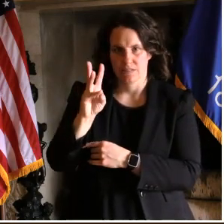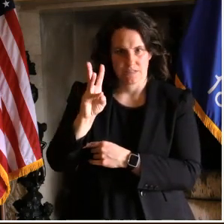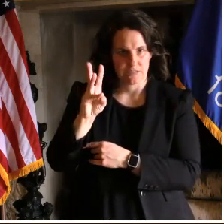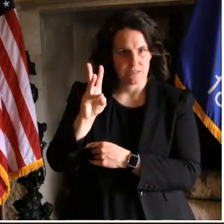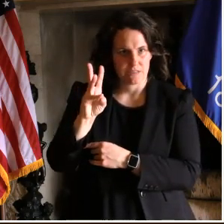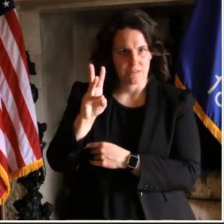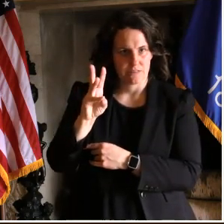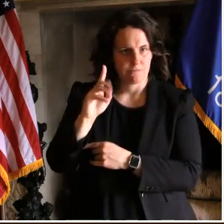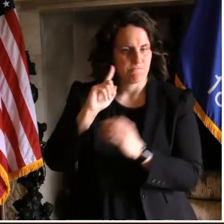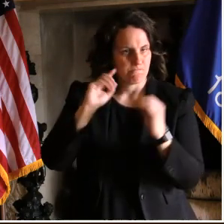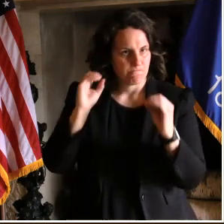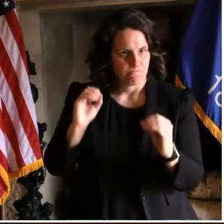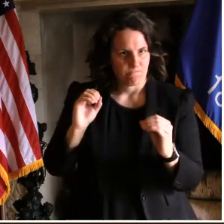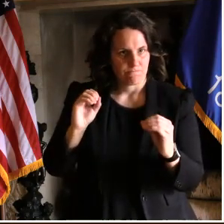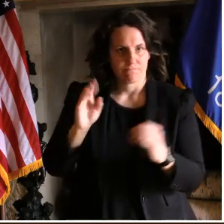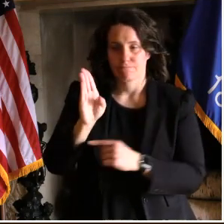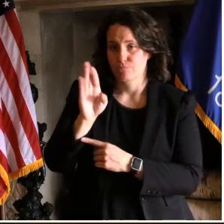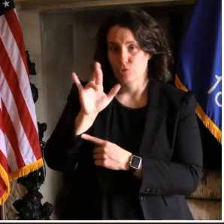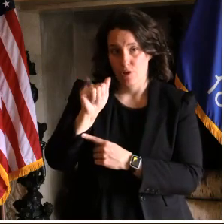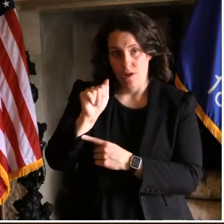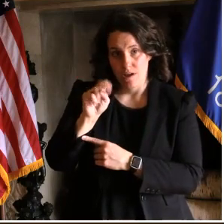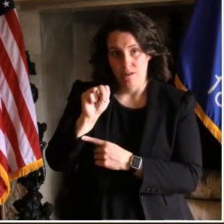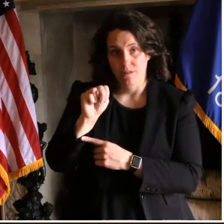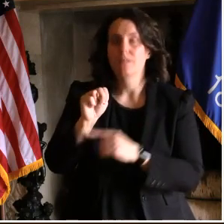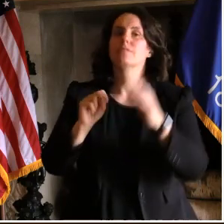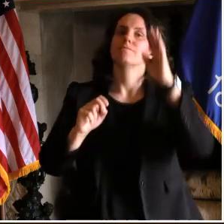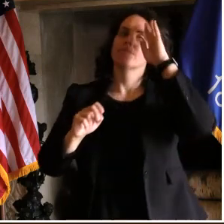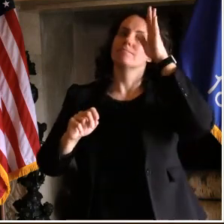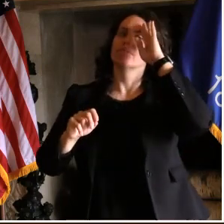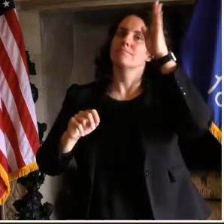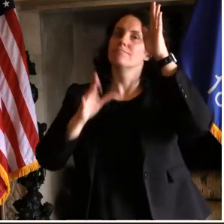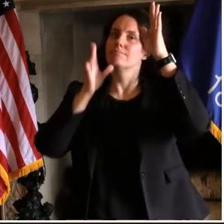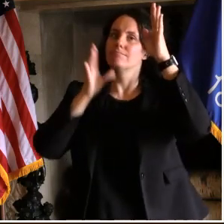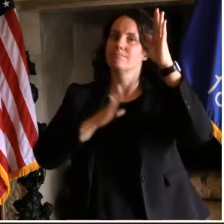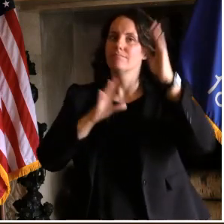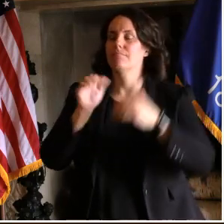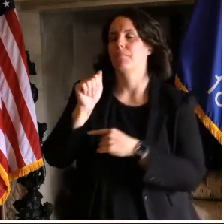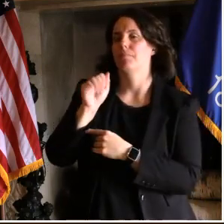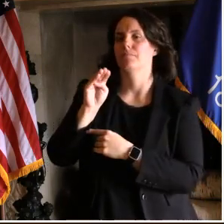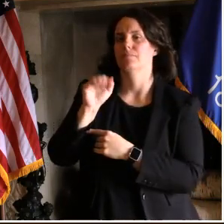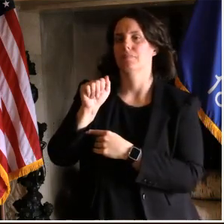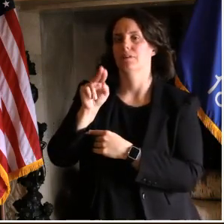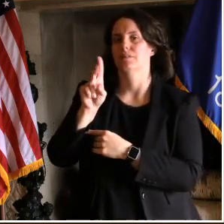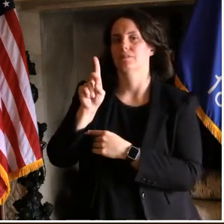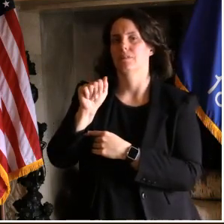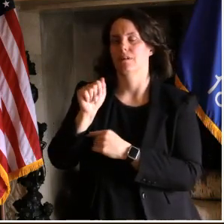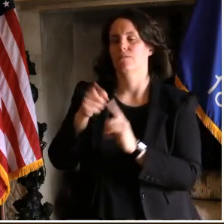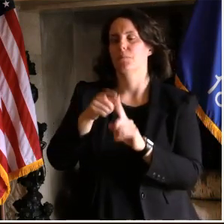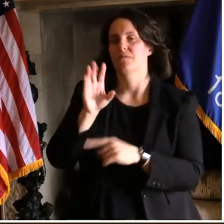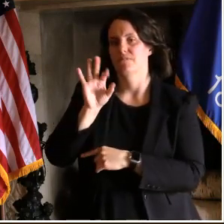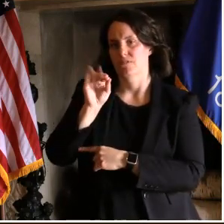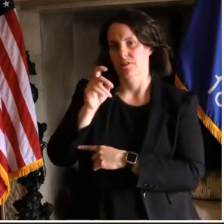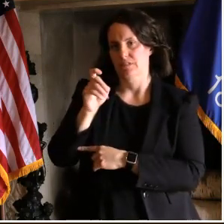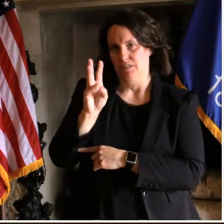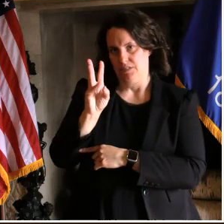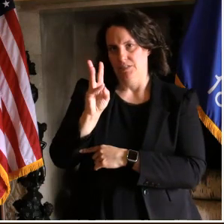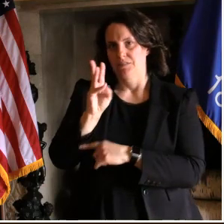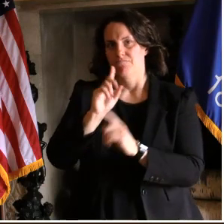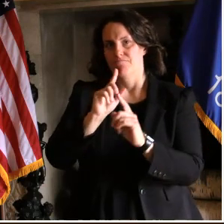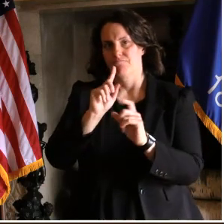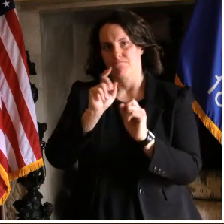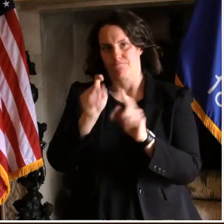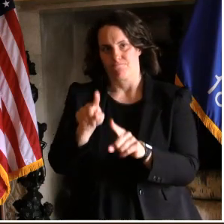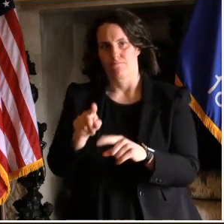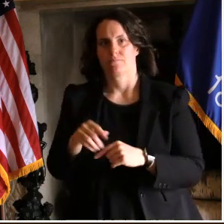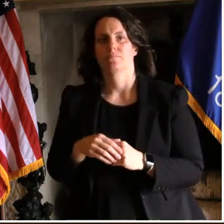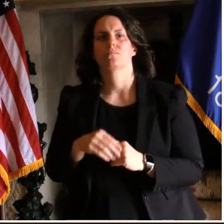Or Brian from Fox 6. Hi, this is Amanda from Fox 6. We have heard from several people